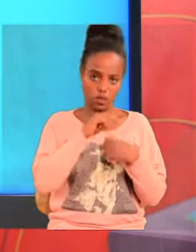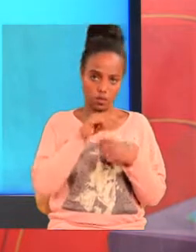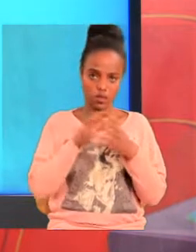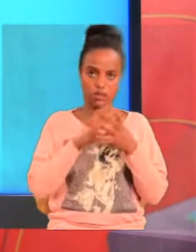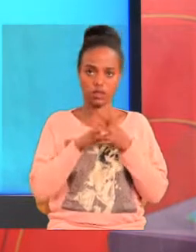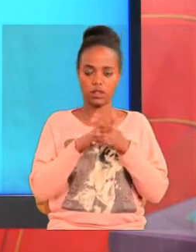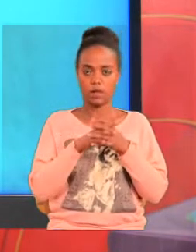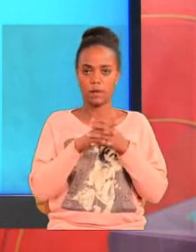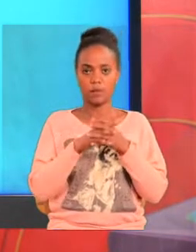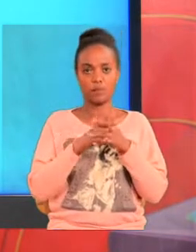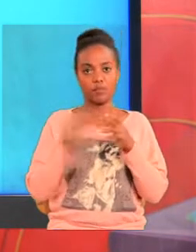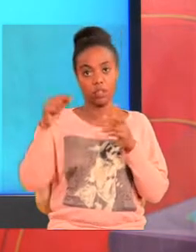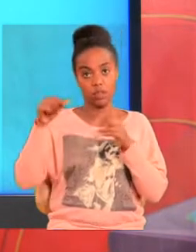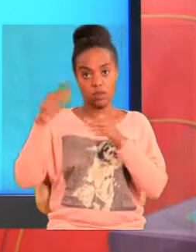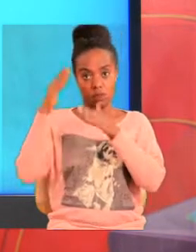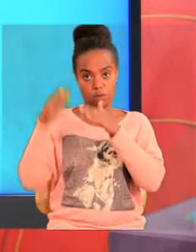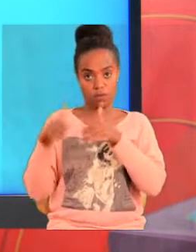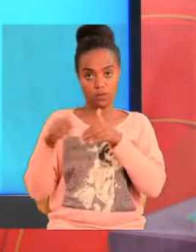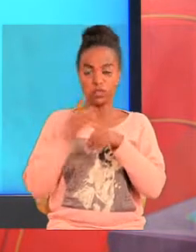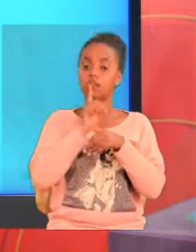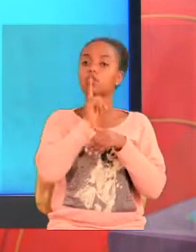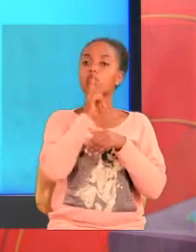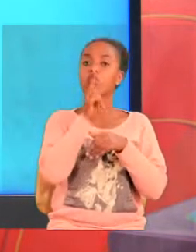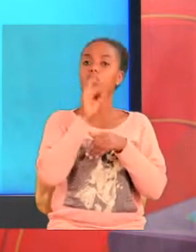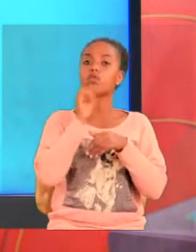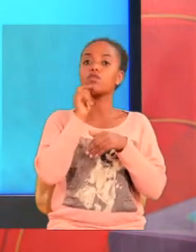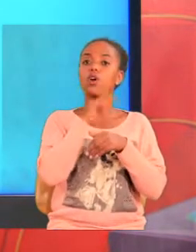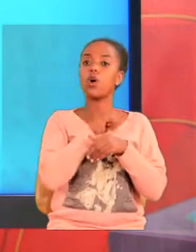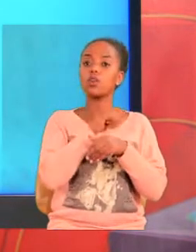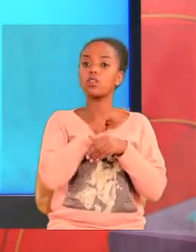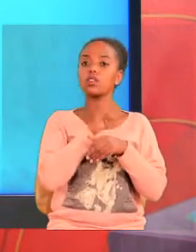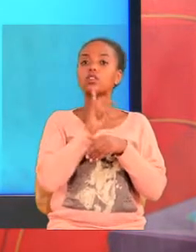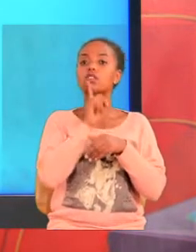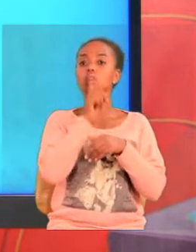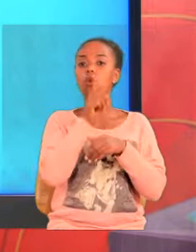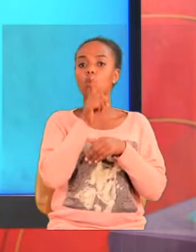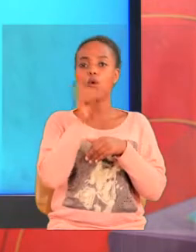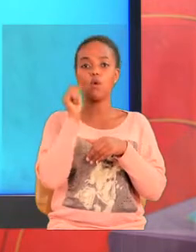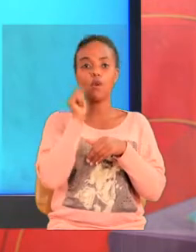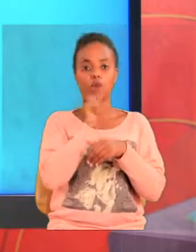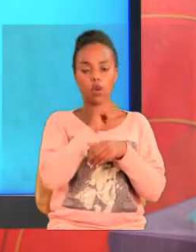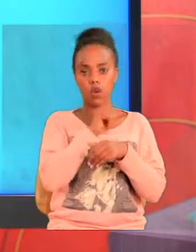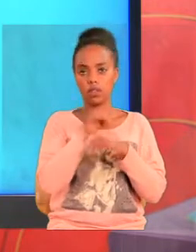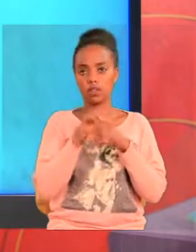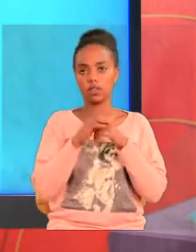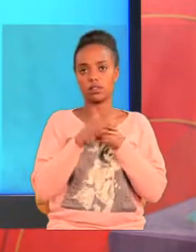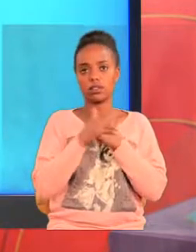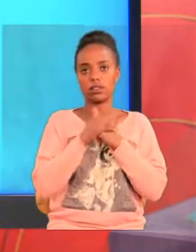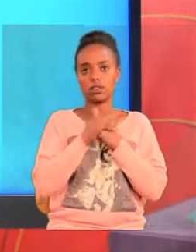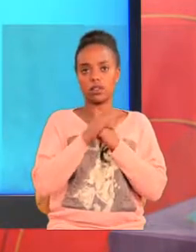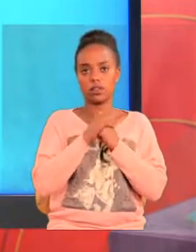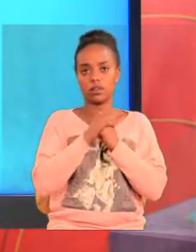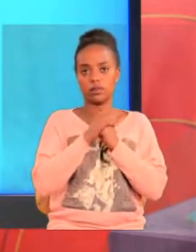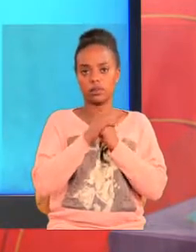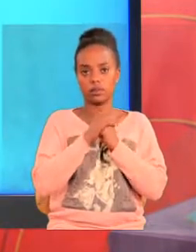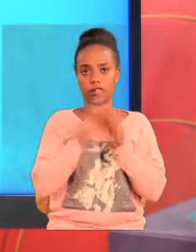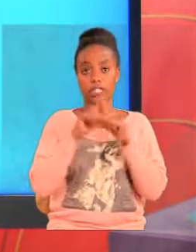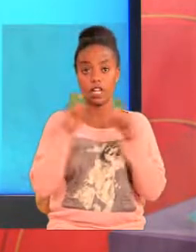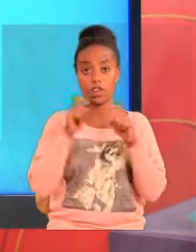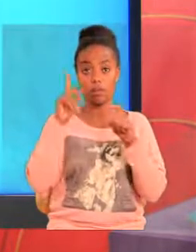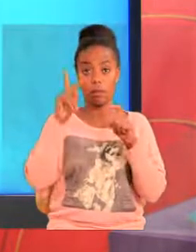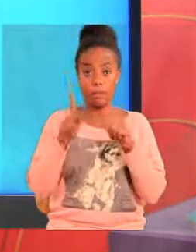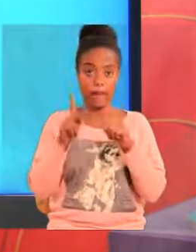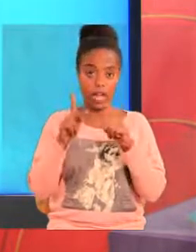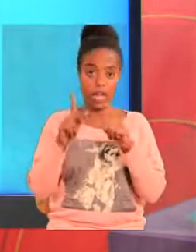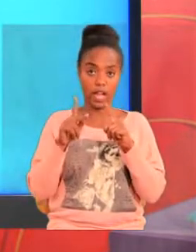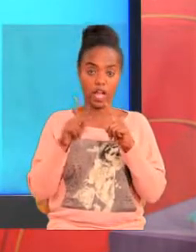false here, true, false, true, false. Negation of P implies